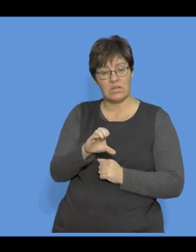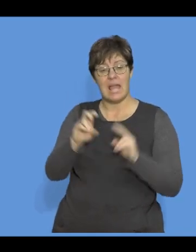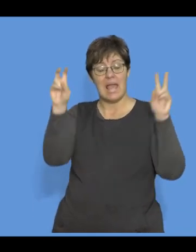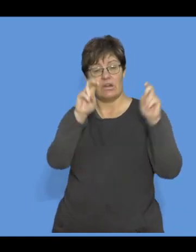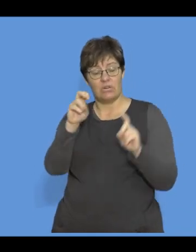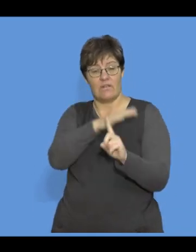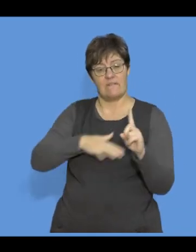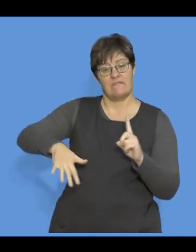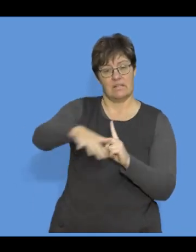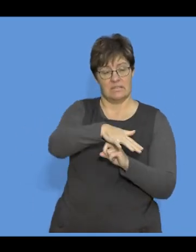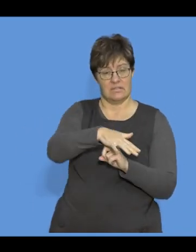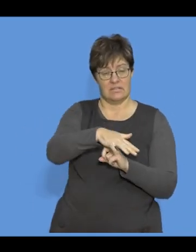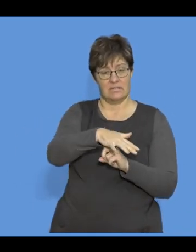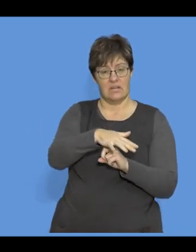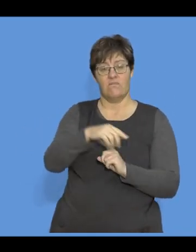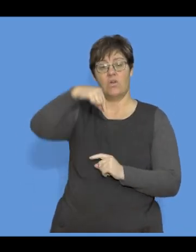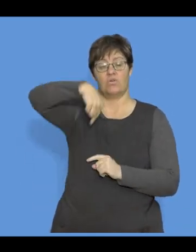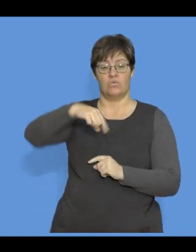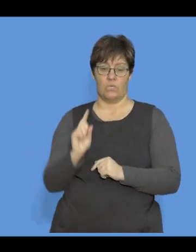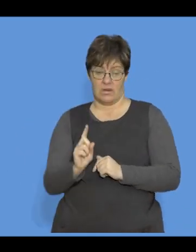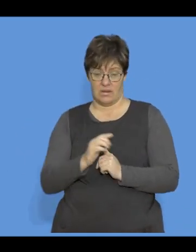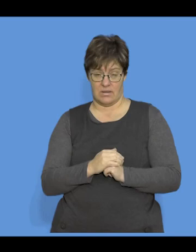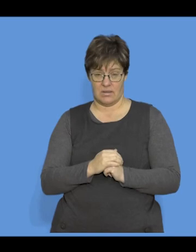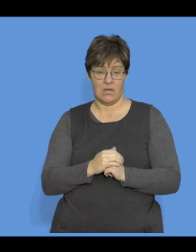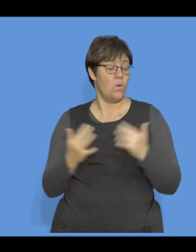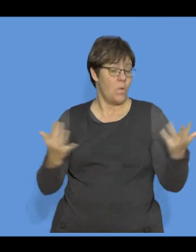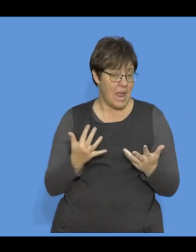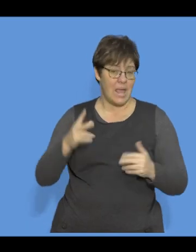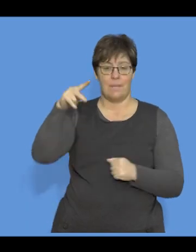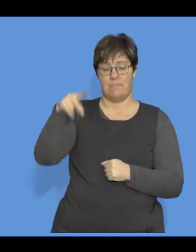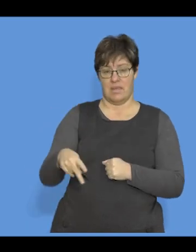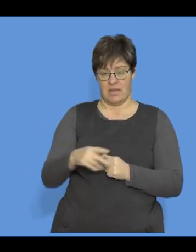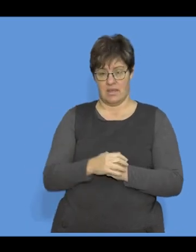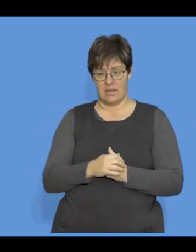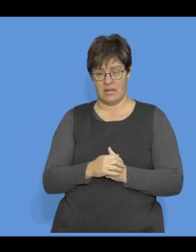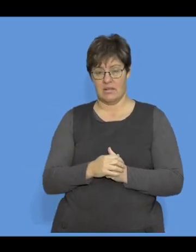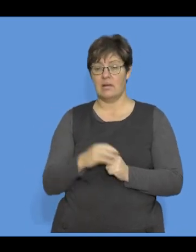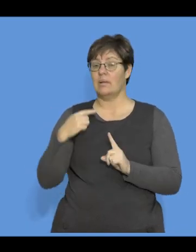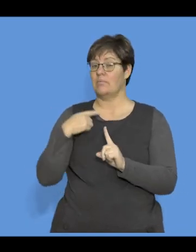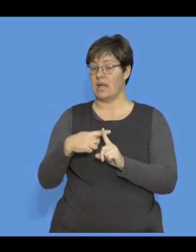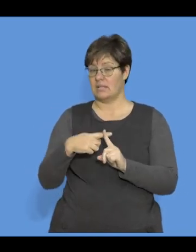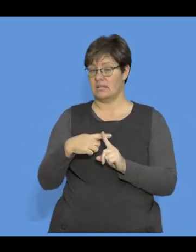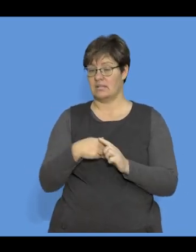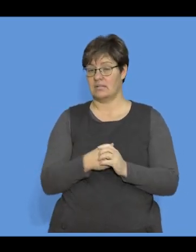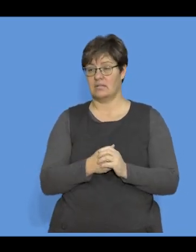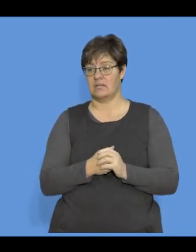of Q1 at P plus